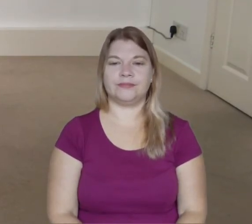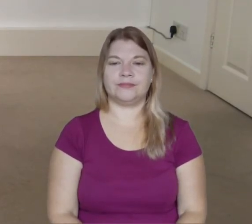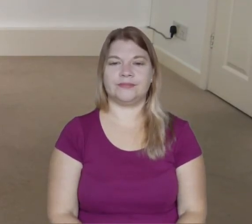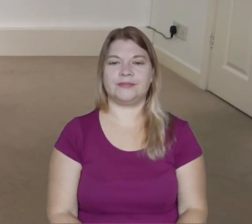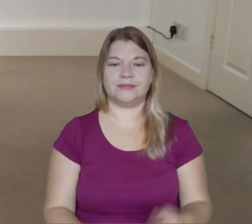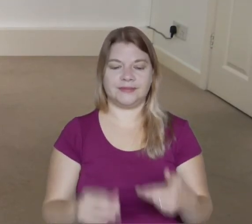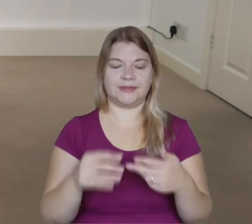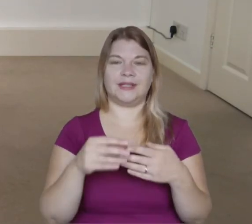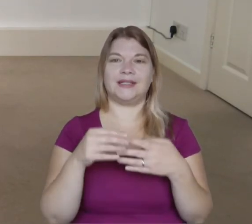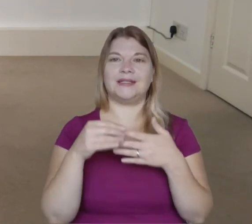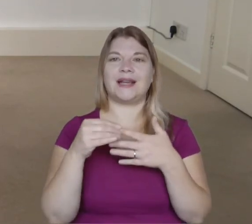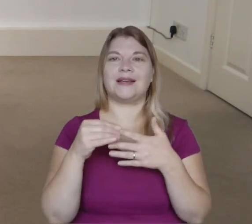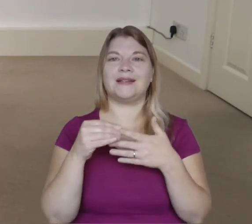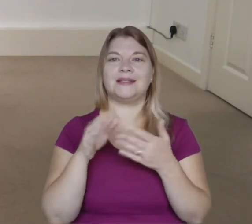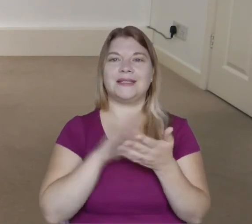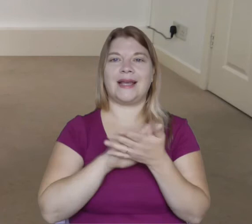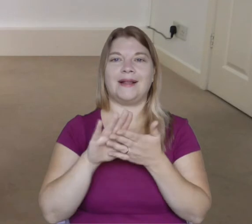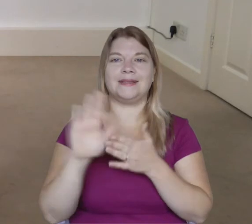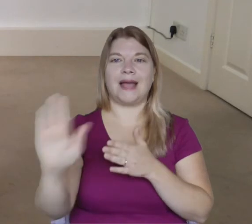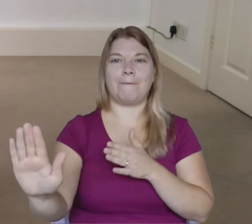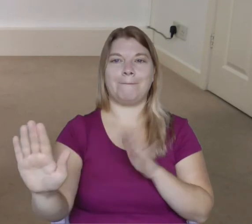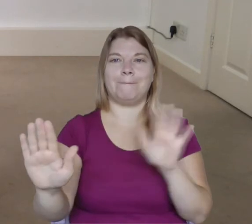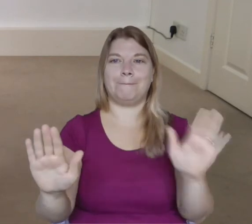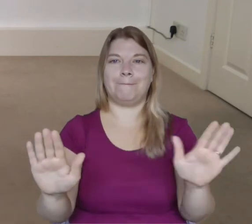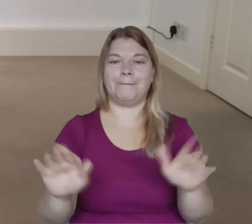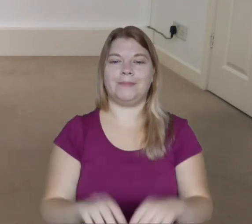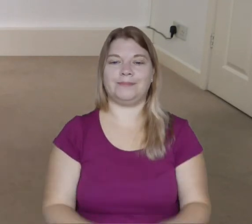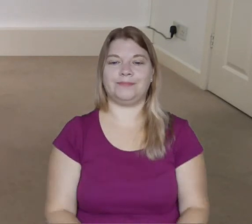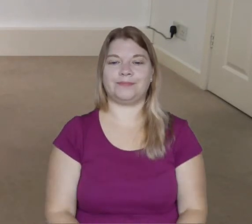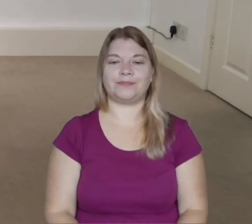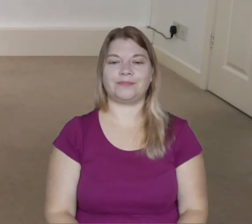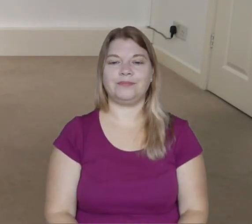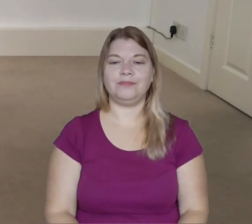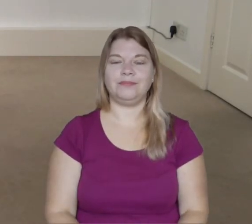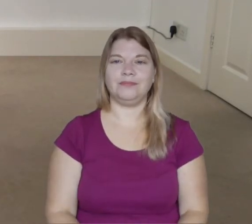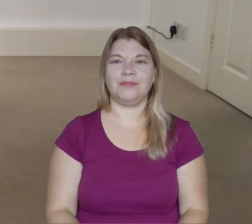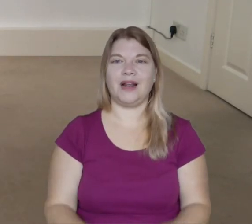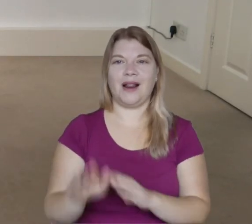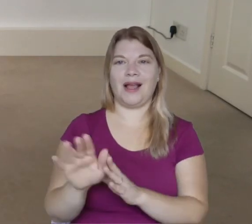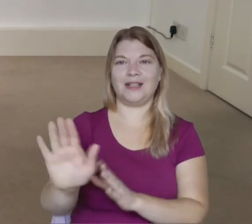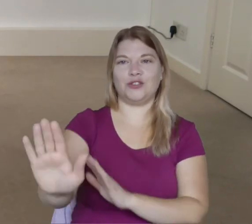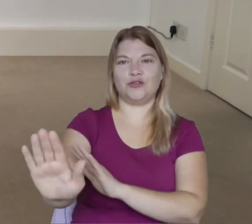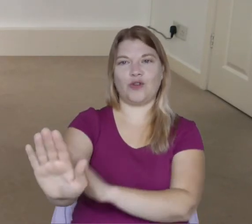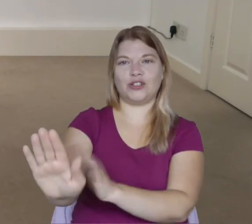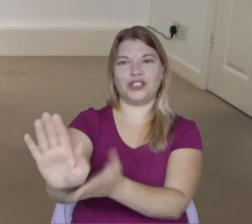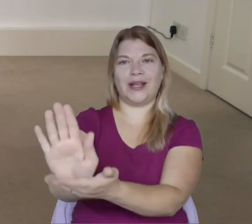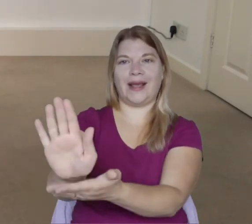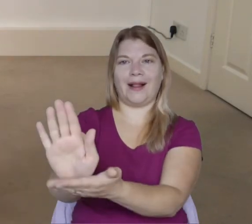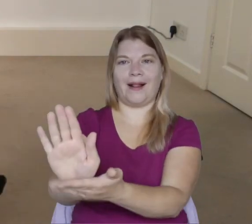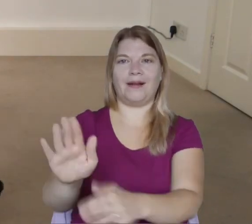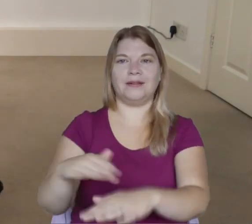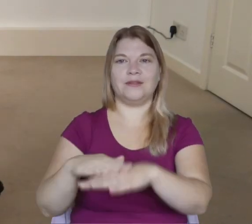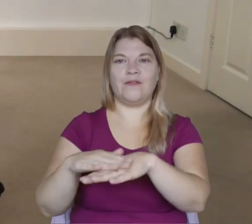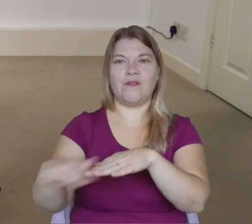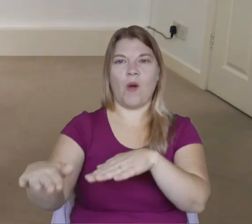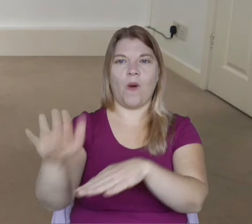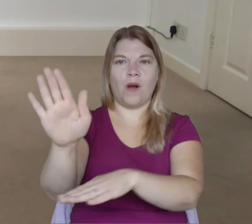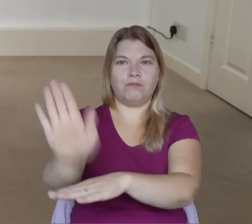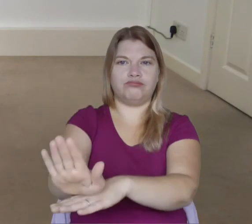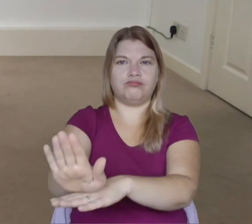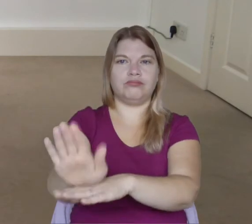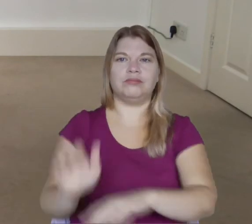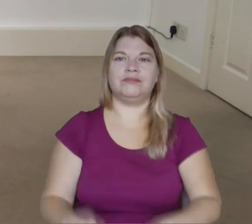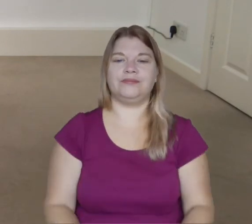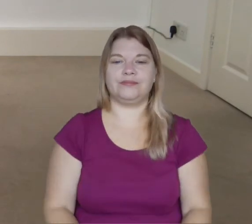And then the next one is heel taps, stretching the leg forwards and digging the heel into